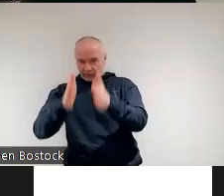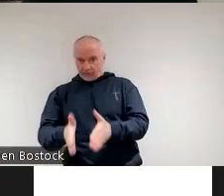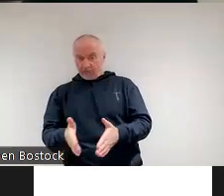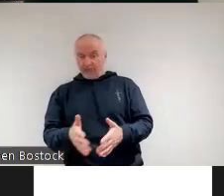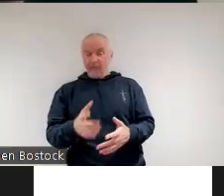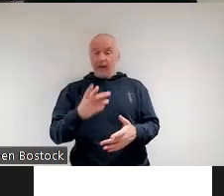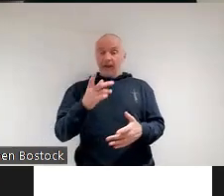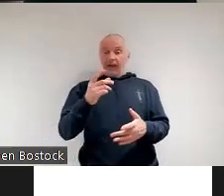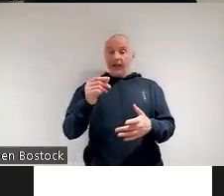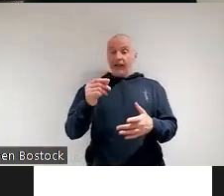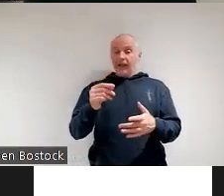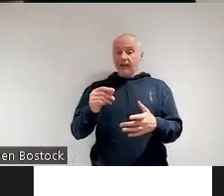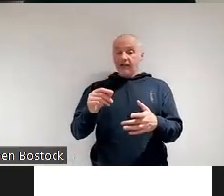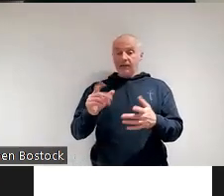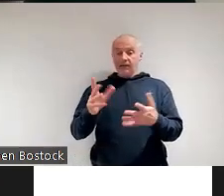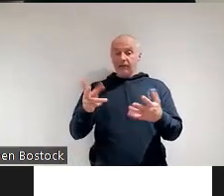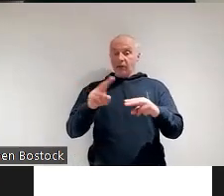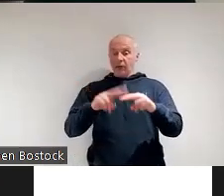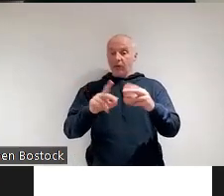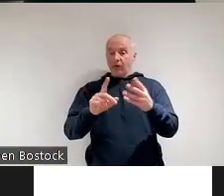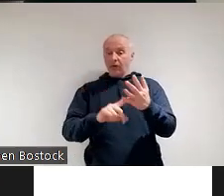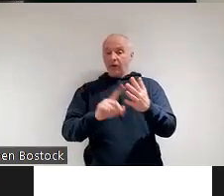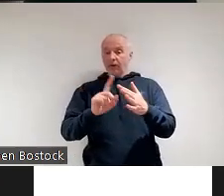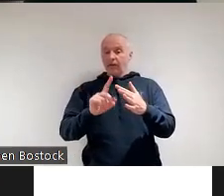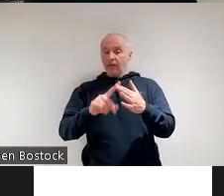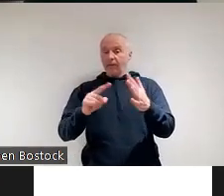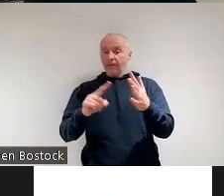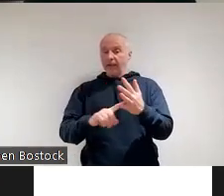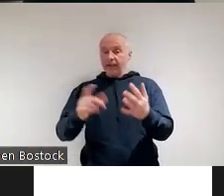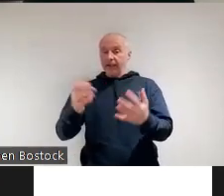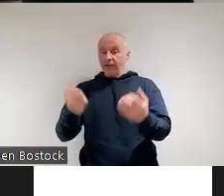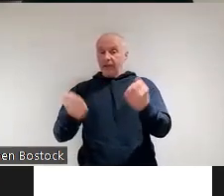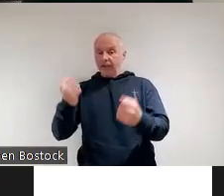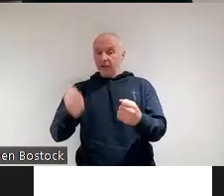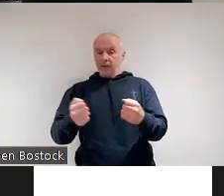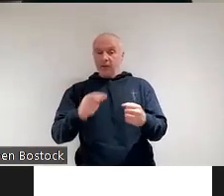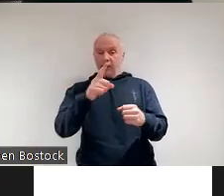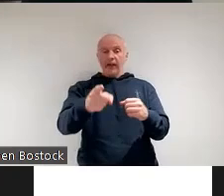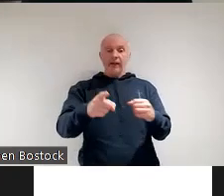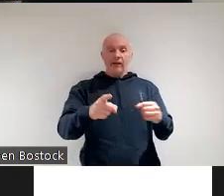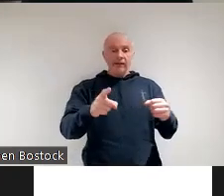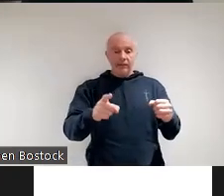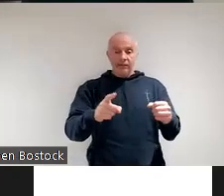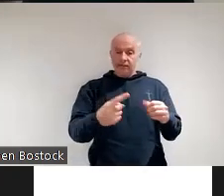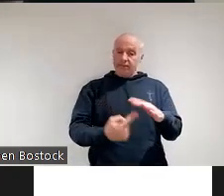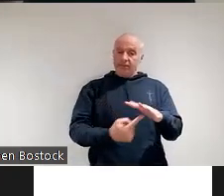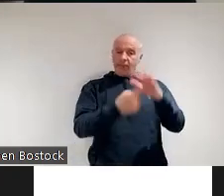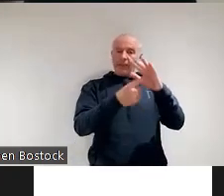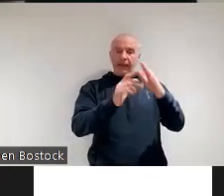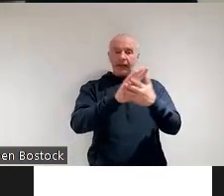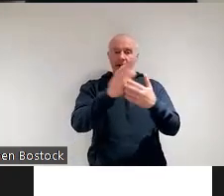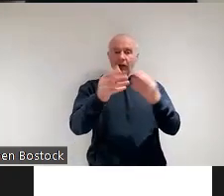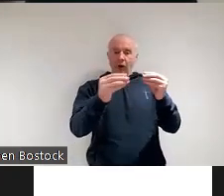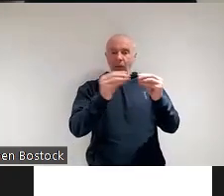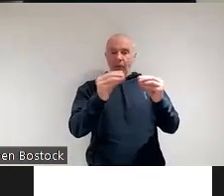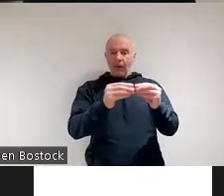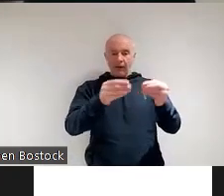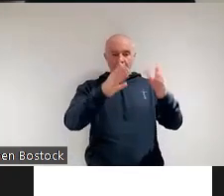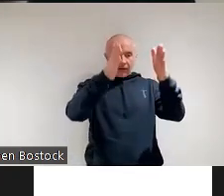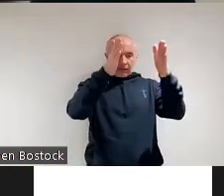each fleet vehicles, and then all the powers coming from the main power hub are distributed across all these